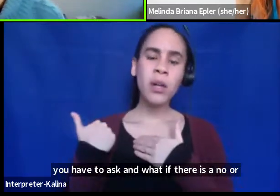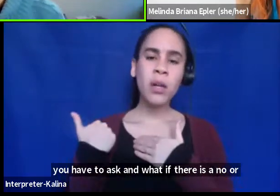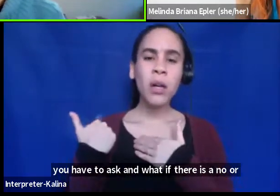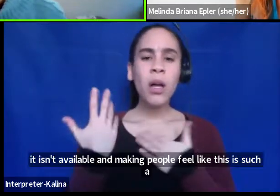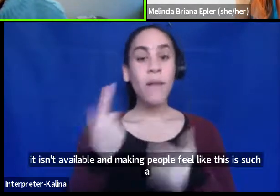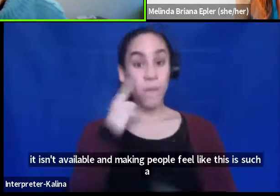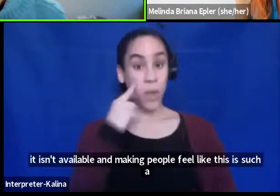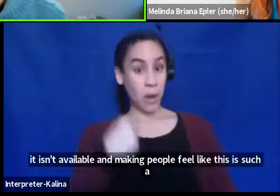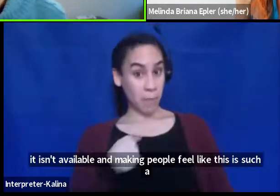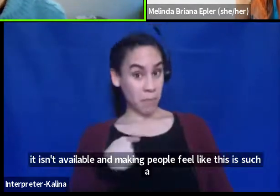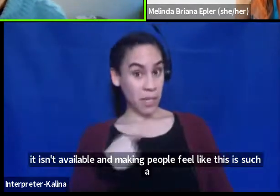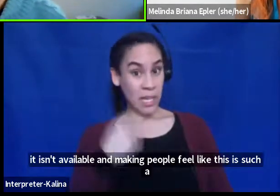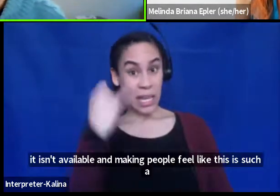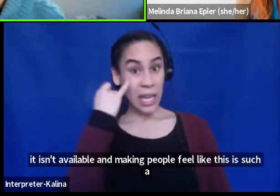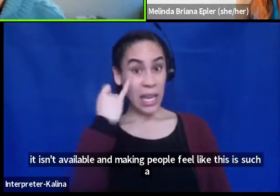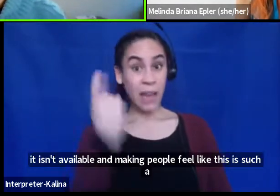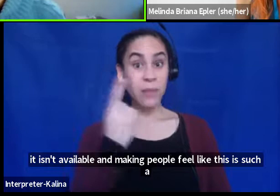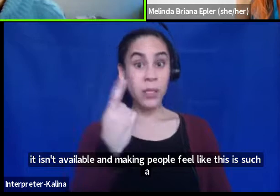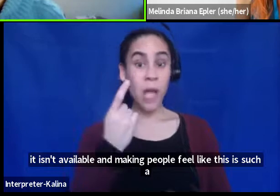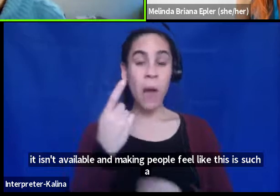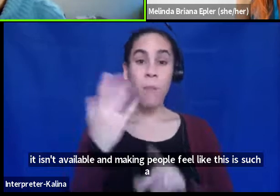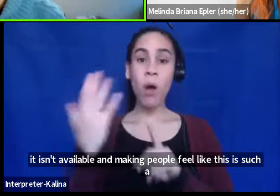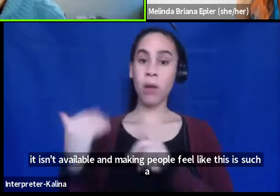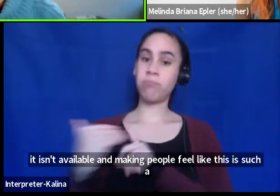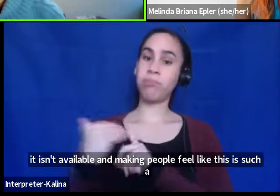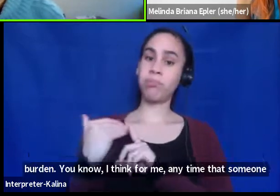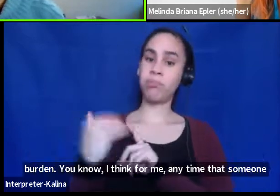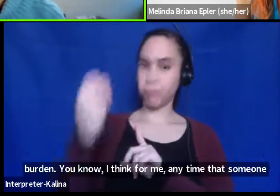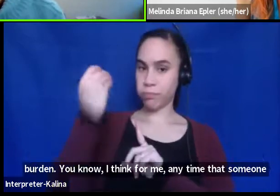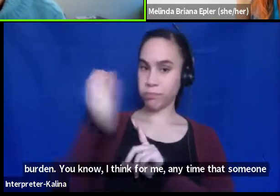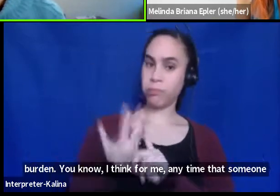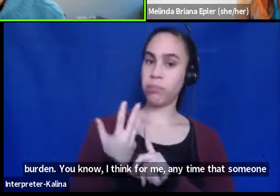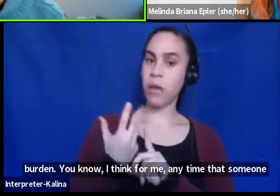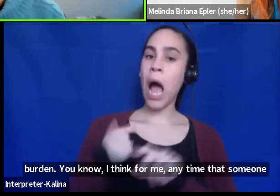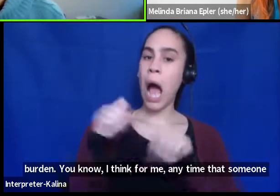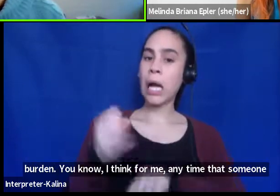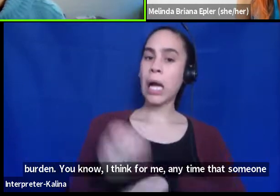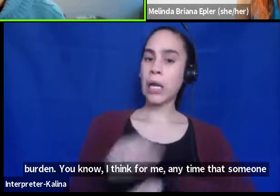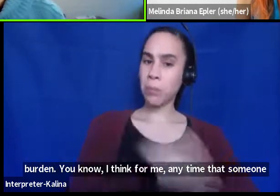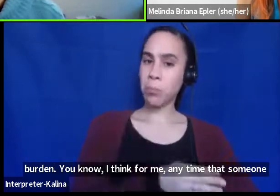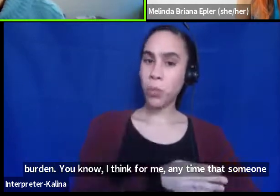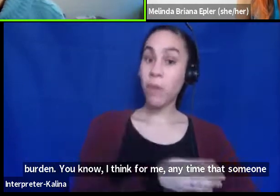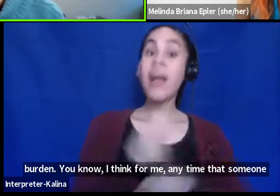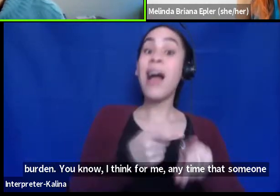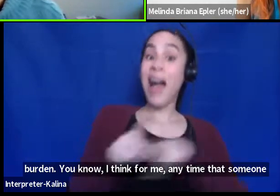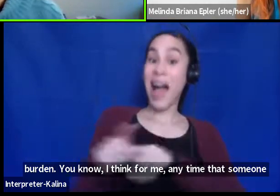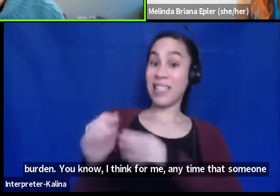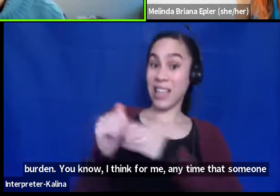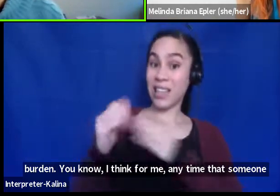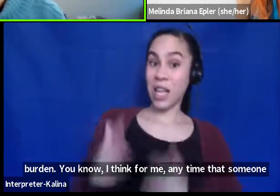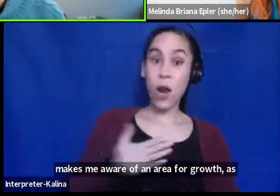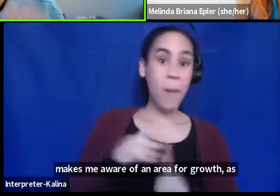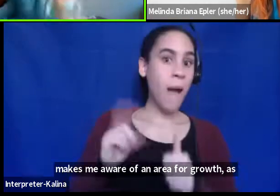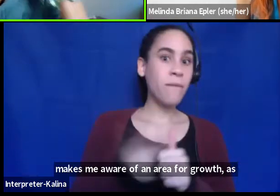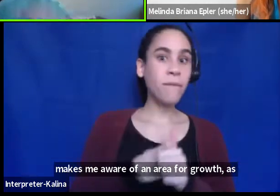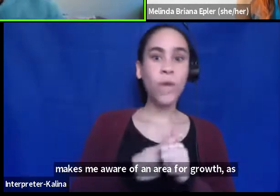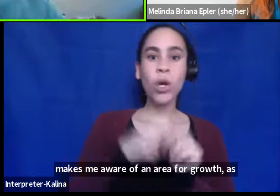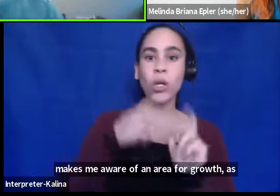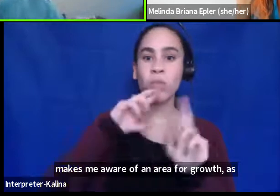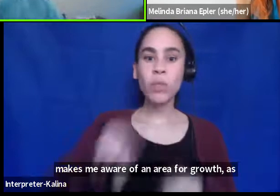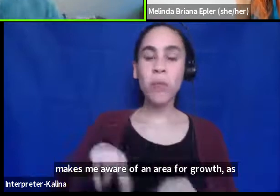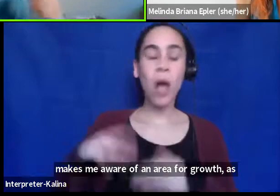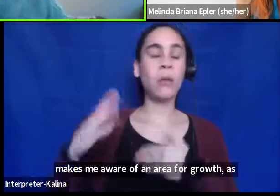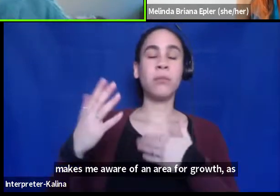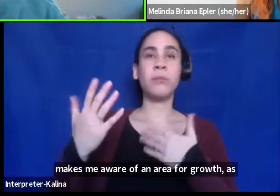anytime that someone makes me aware of an area for growth as a leader, my first response, whatever my